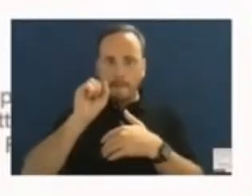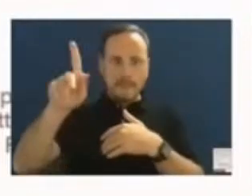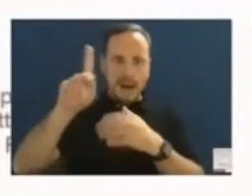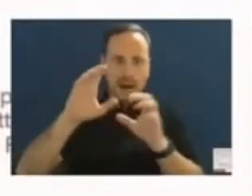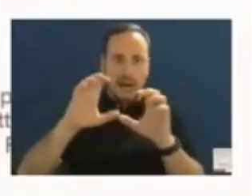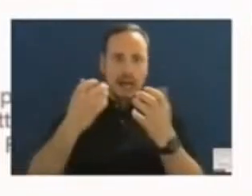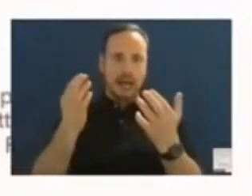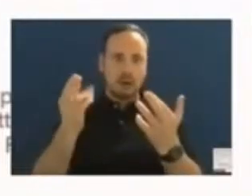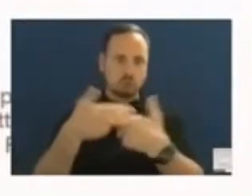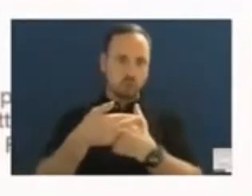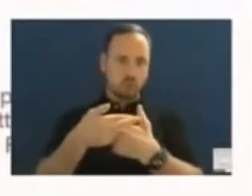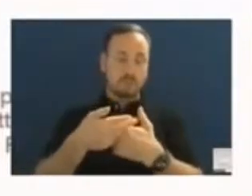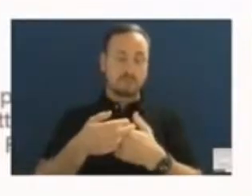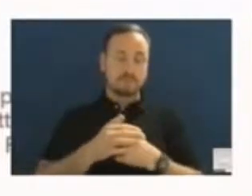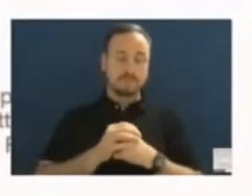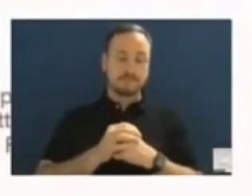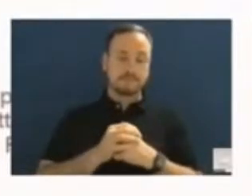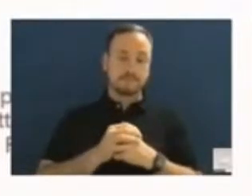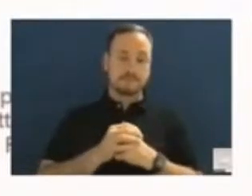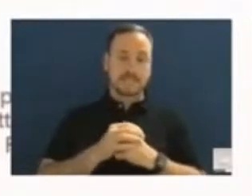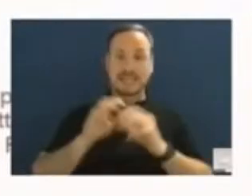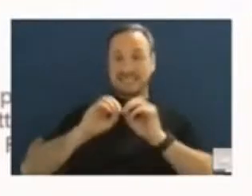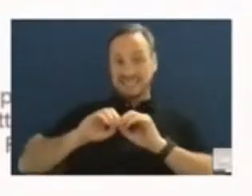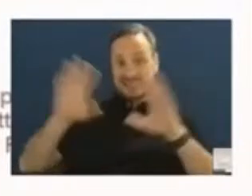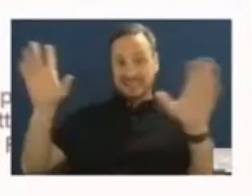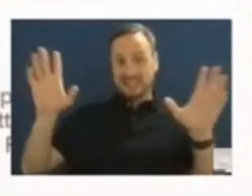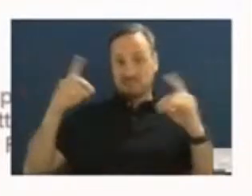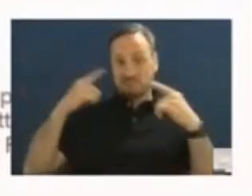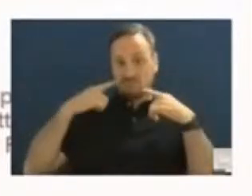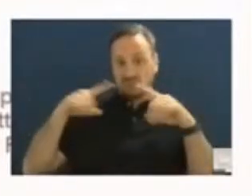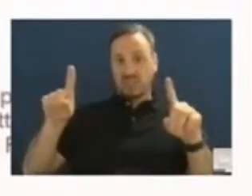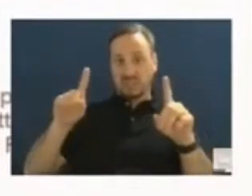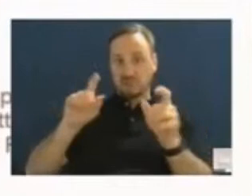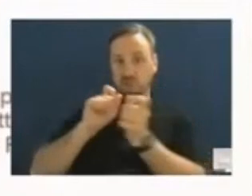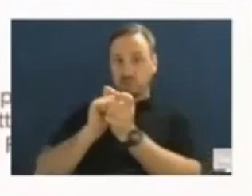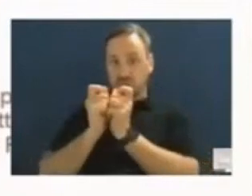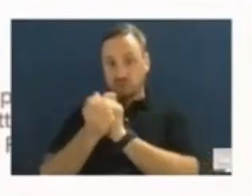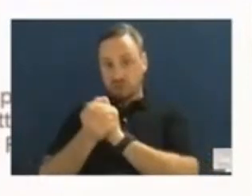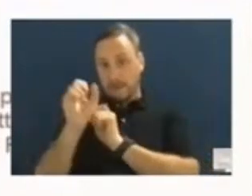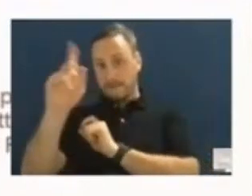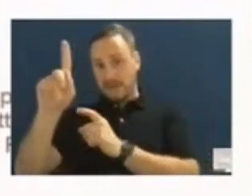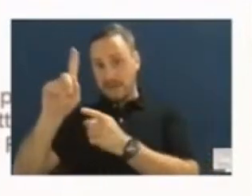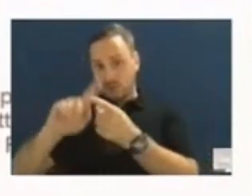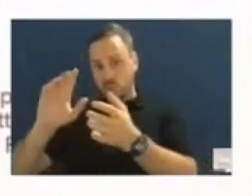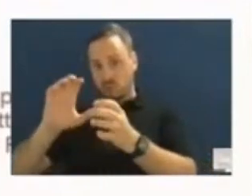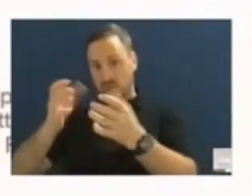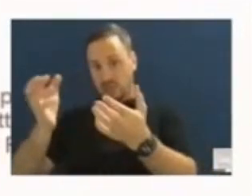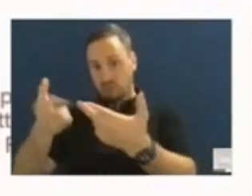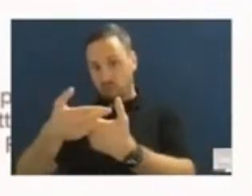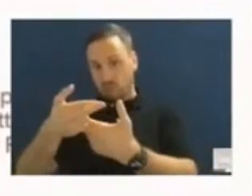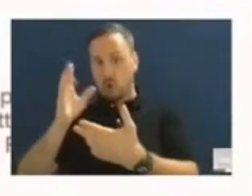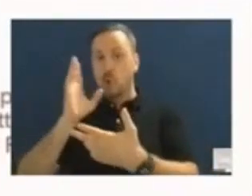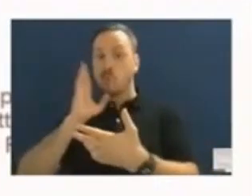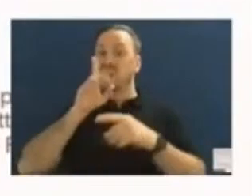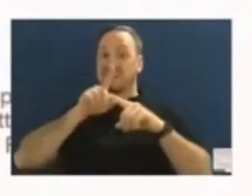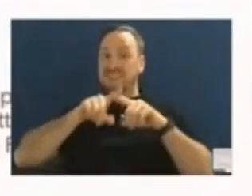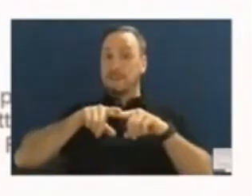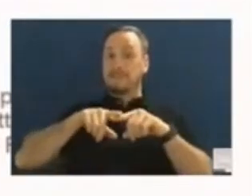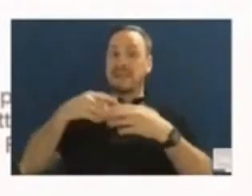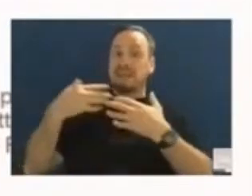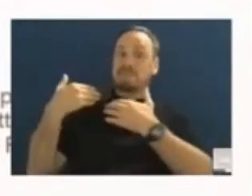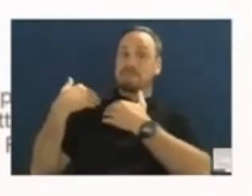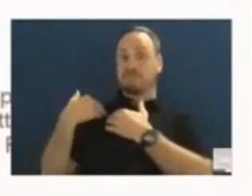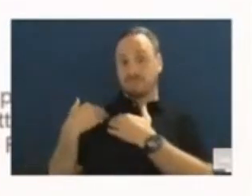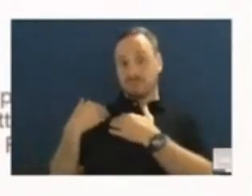It's clear that a successful transition of students back into our classrooms is going to rely incredibly on our awesome